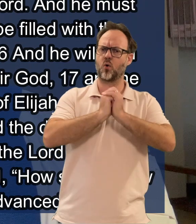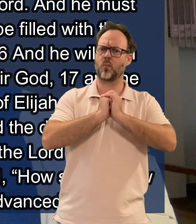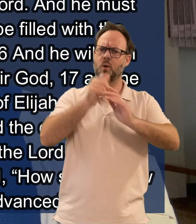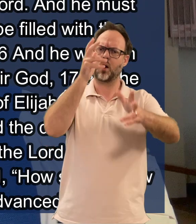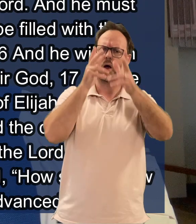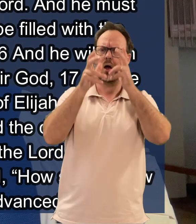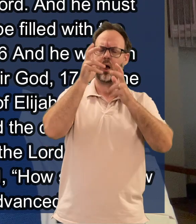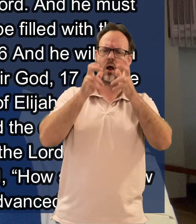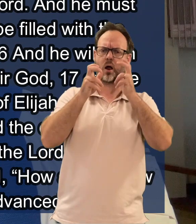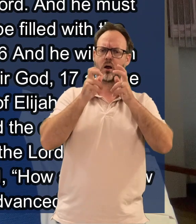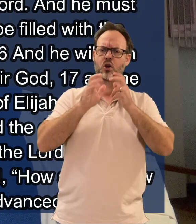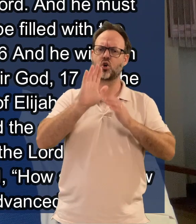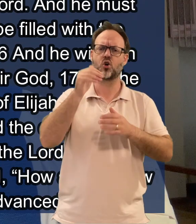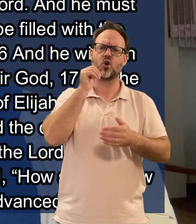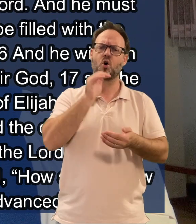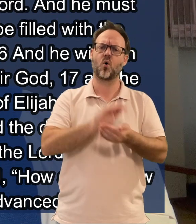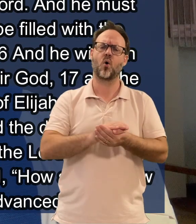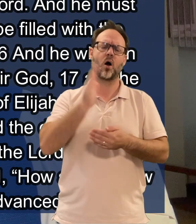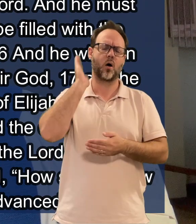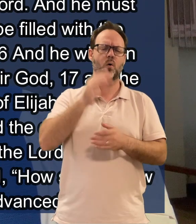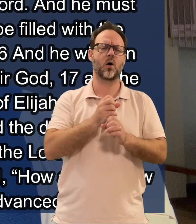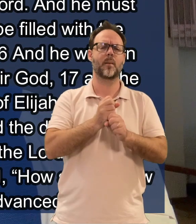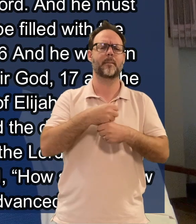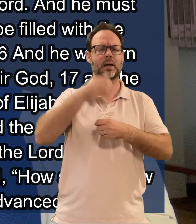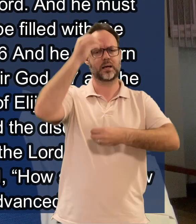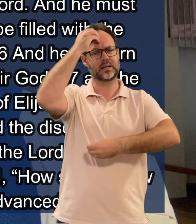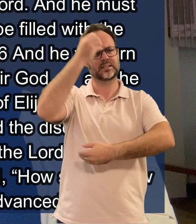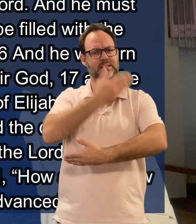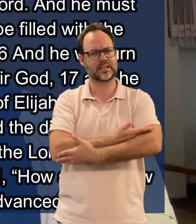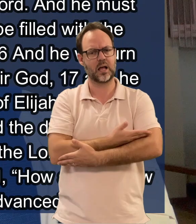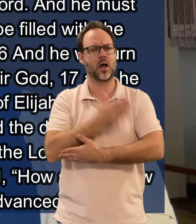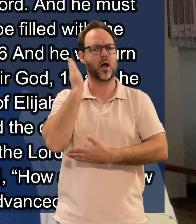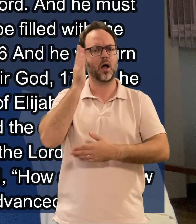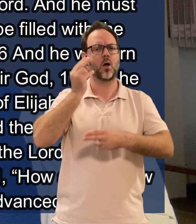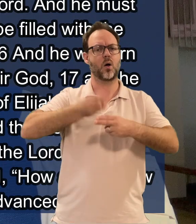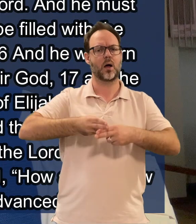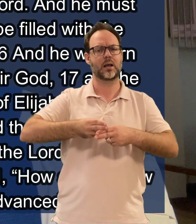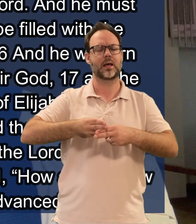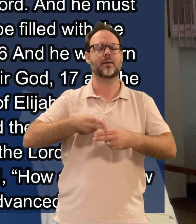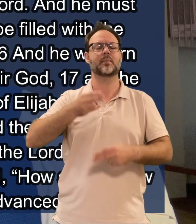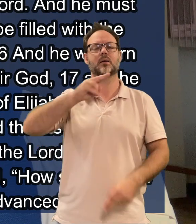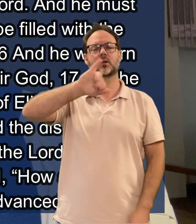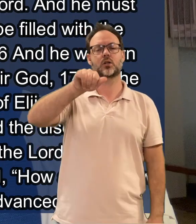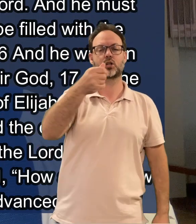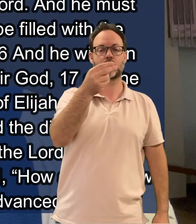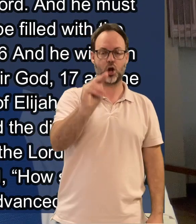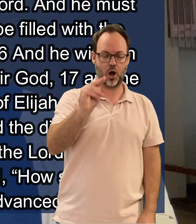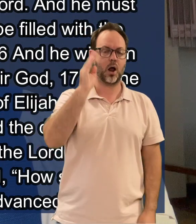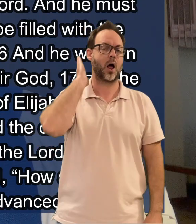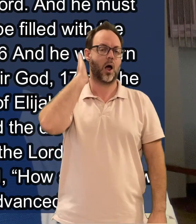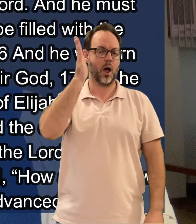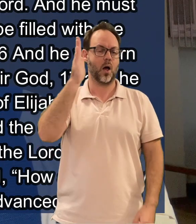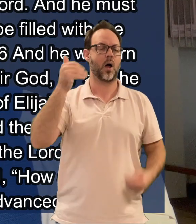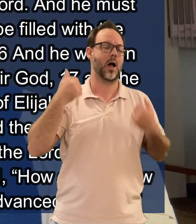heard, and your wife Elizabeth will bear you a son, and you shall call his name John. And you will